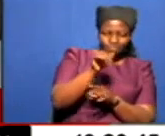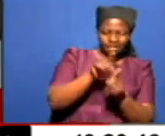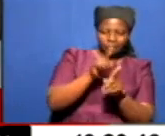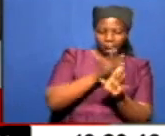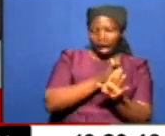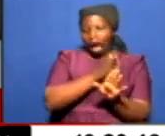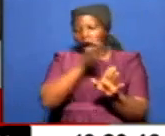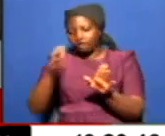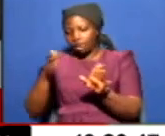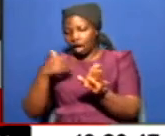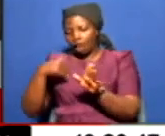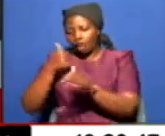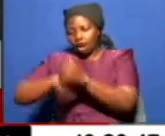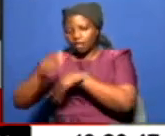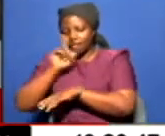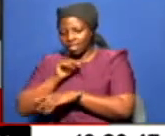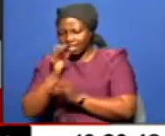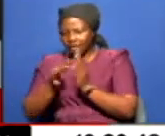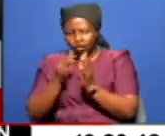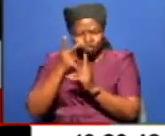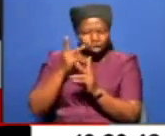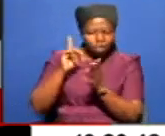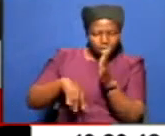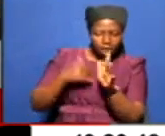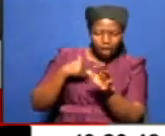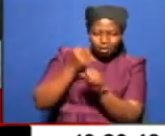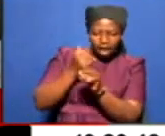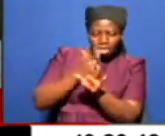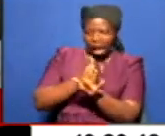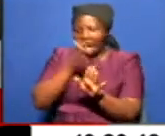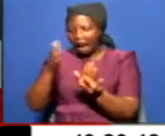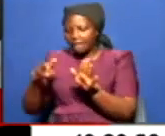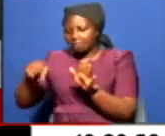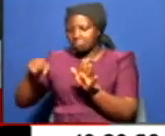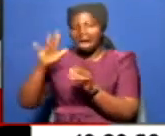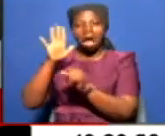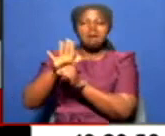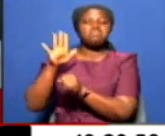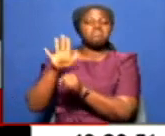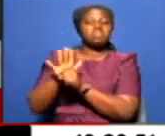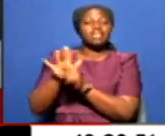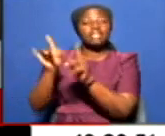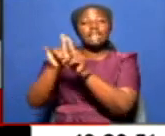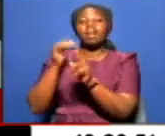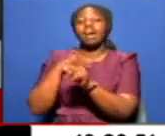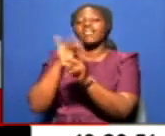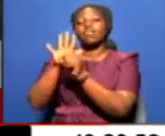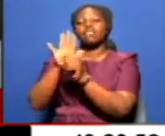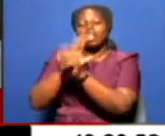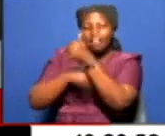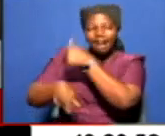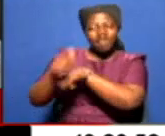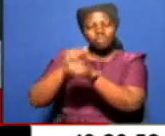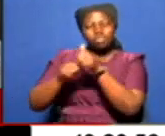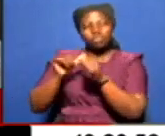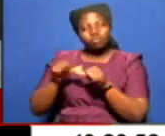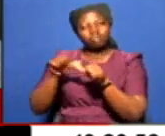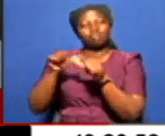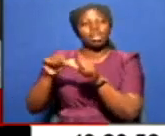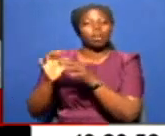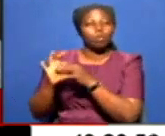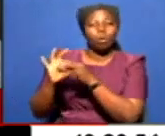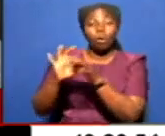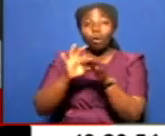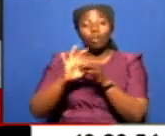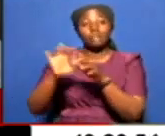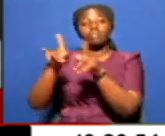after DUSIT, it's really a lot. And there are efforts that we continue coordinating and